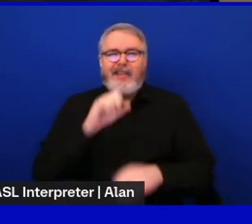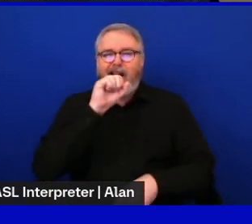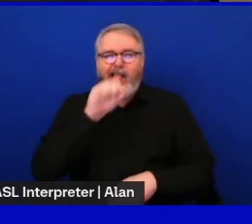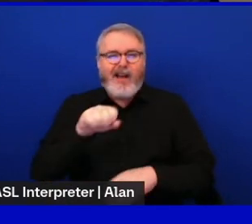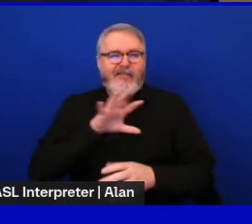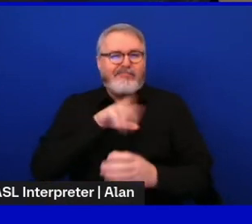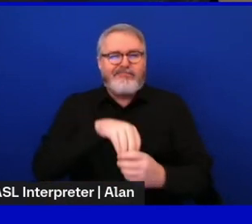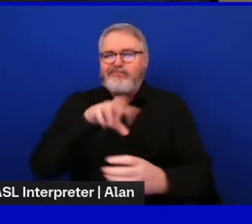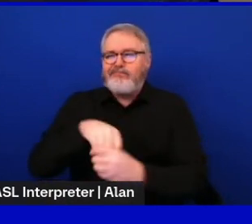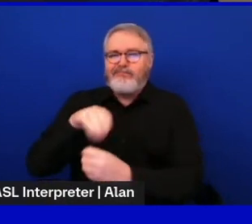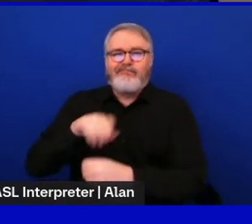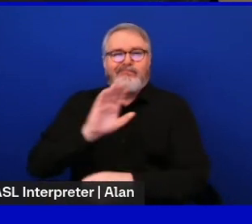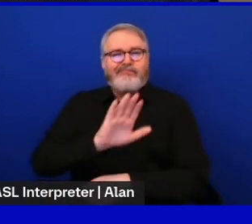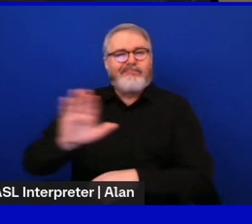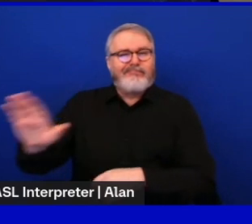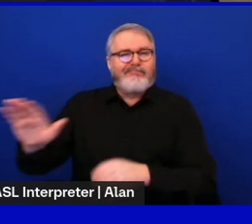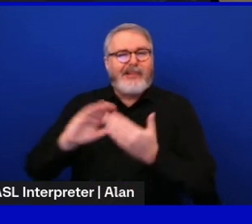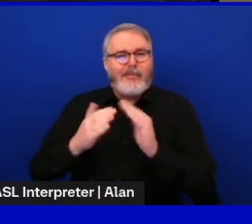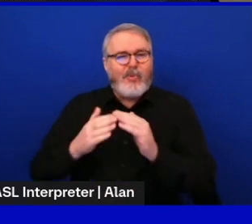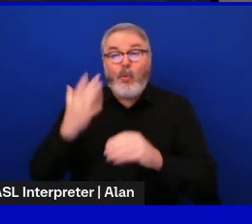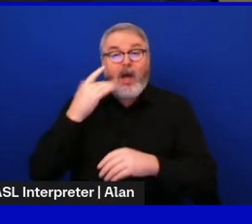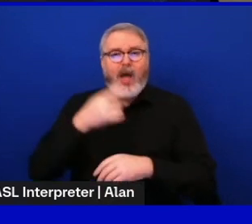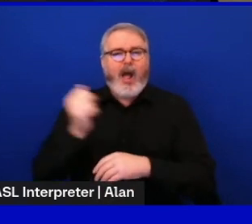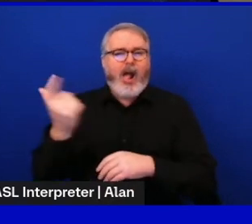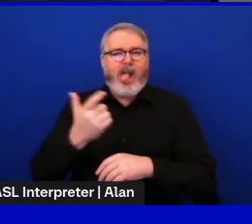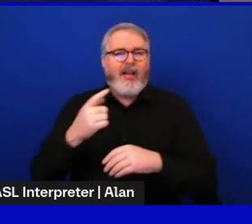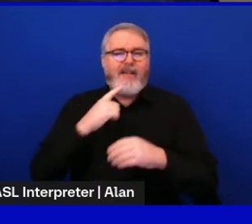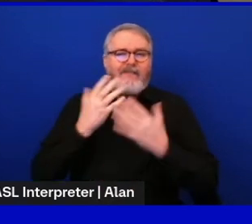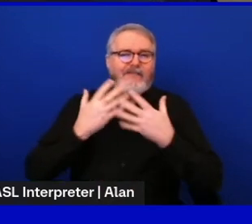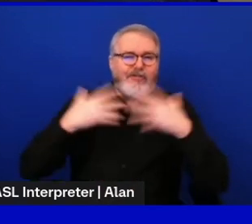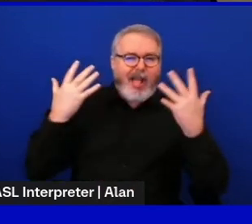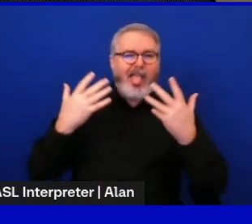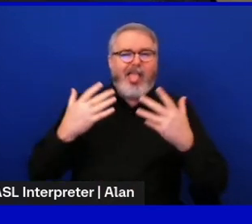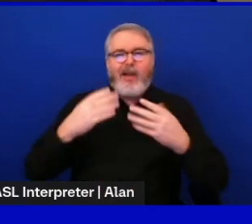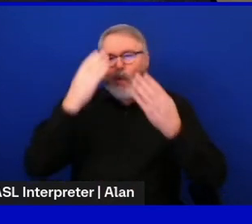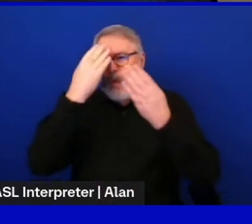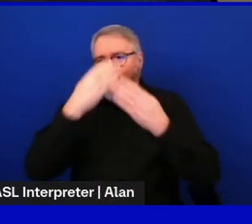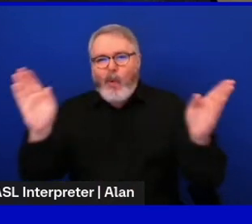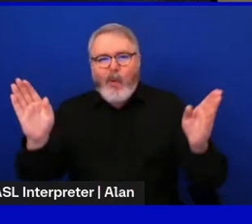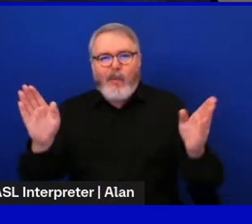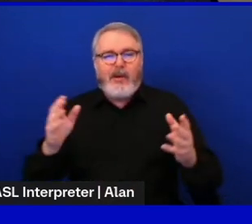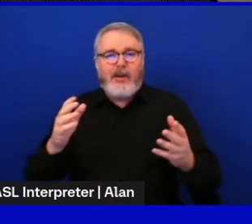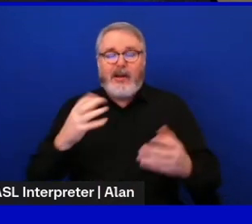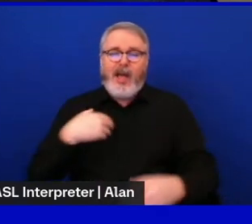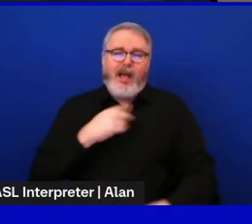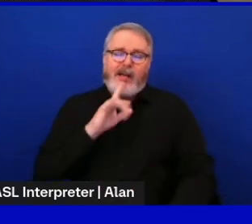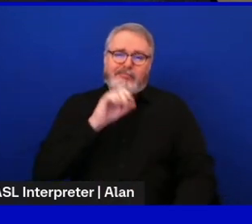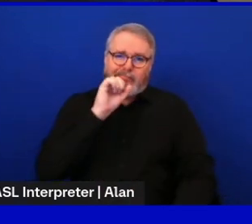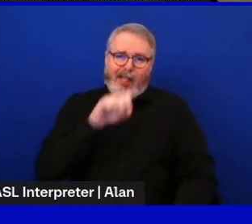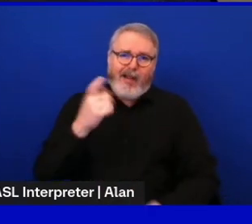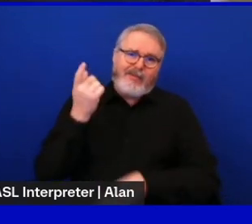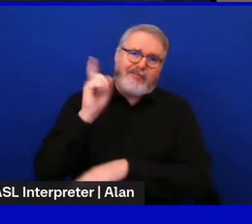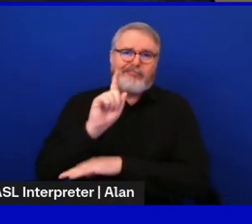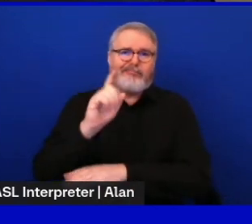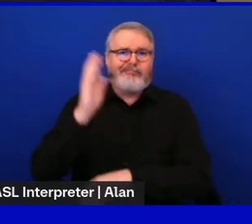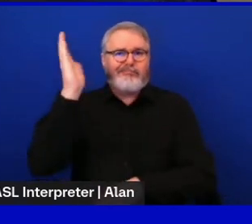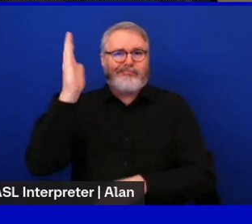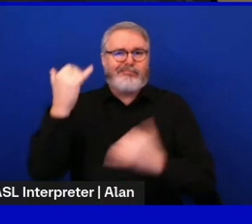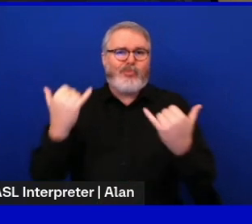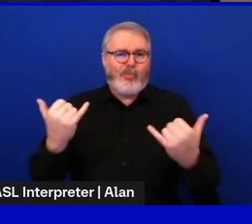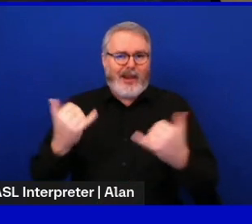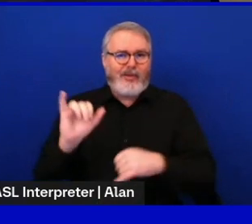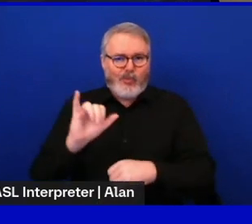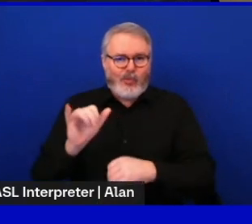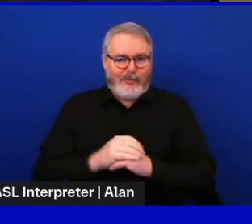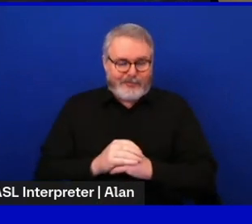those communities because they're quite friendly and open, and just love speaking to you today as well. When I'm not doing all of